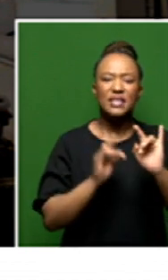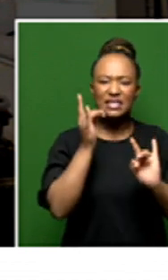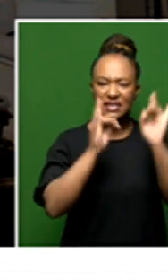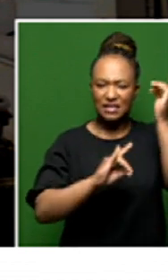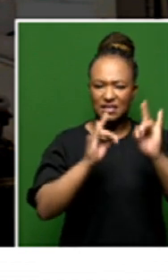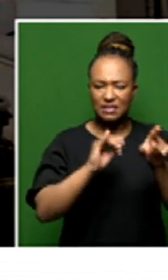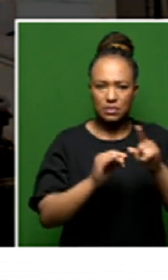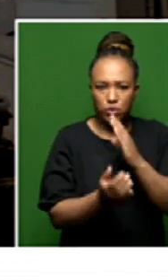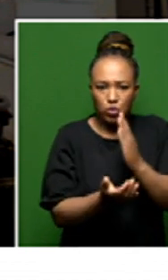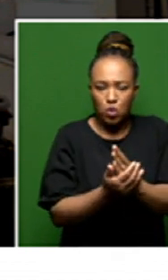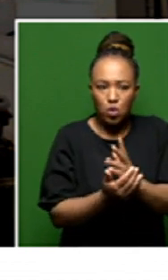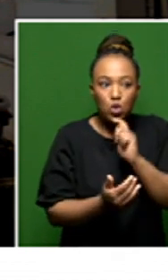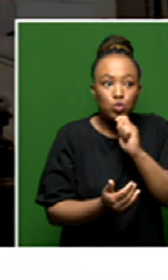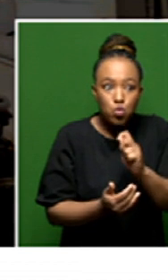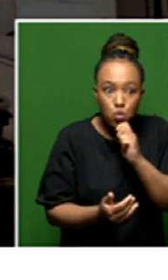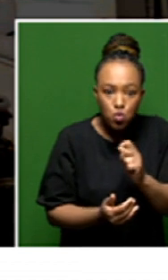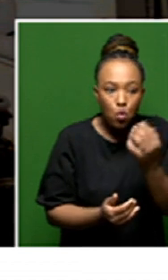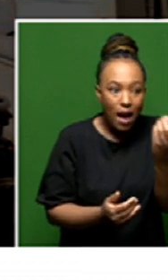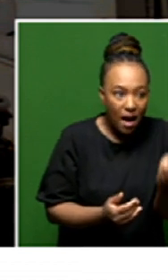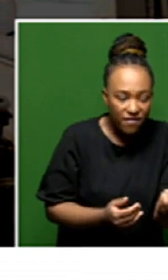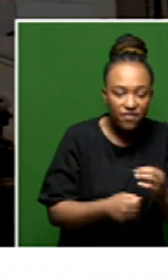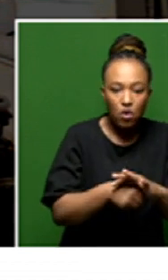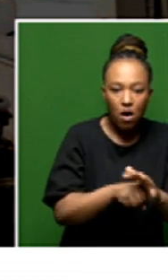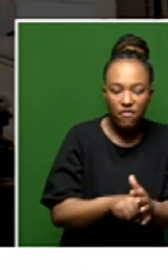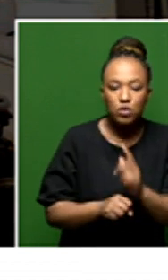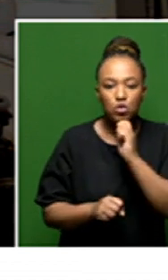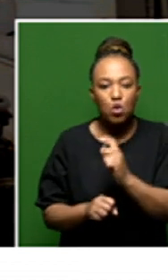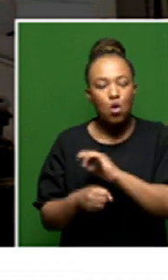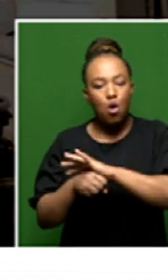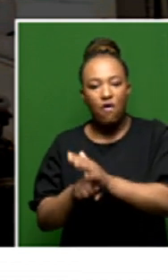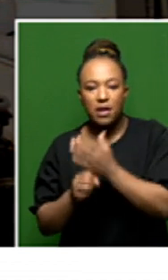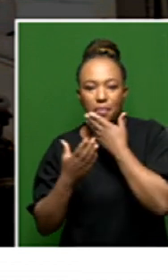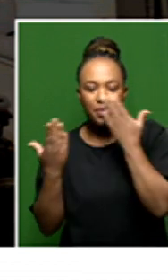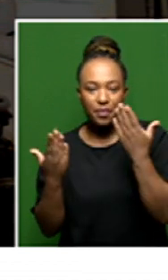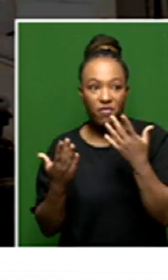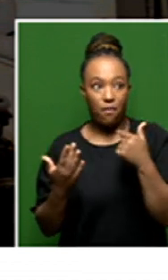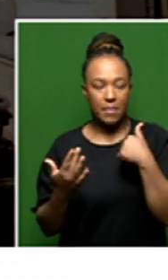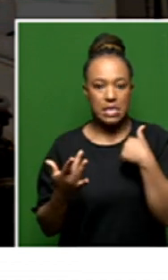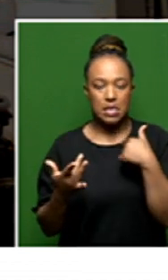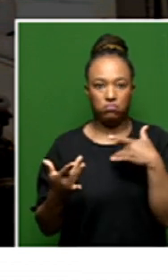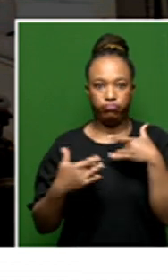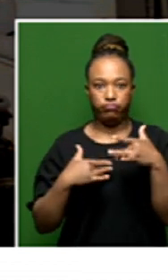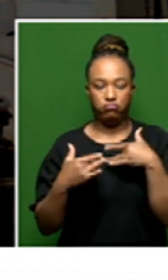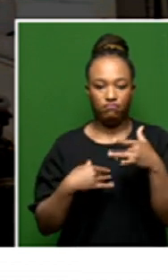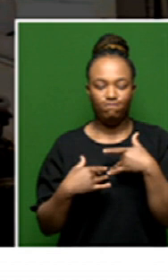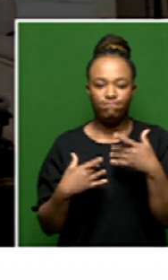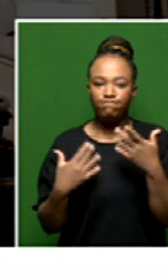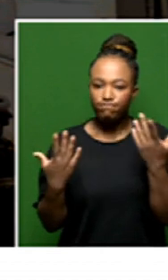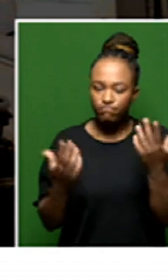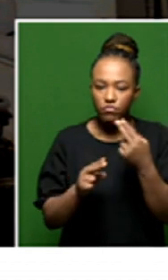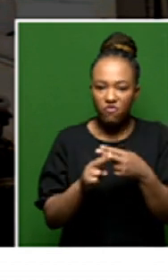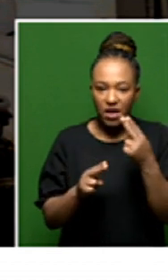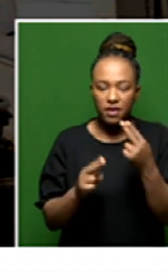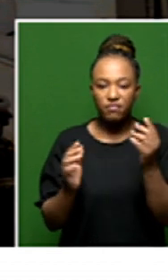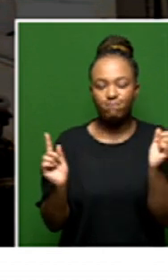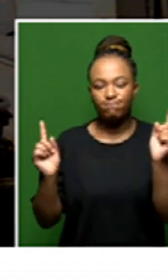sure about who is infected or who isn't. The handling of that was very concerning to me. We were eventually supplied